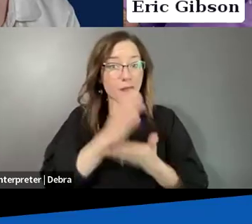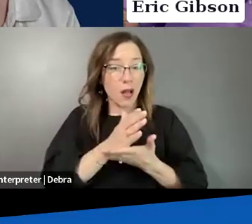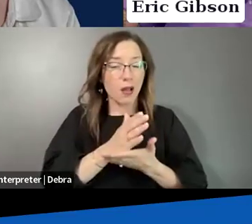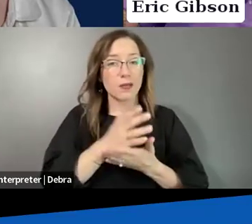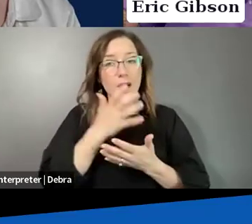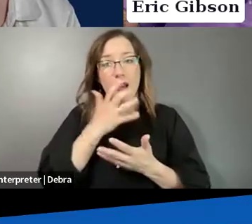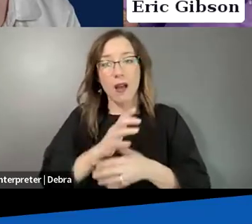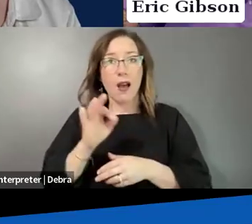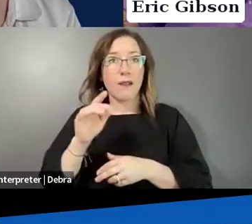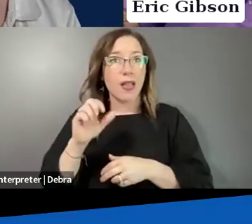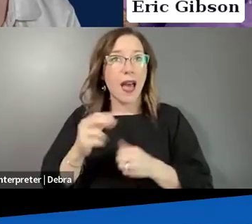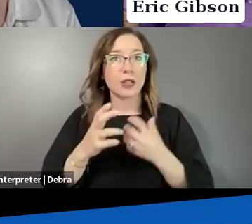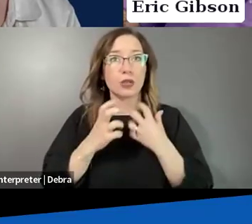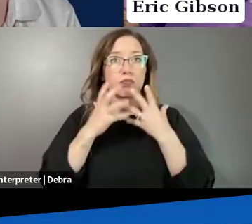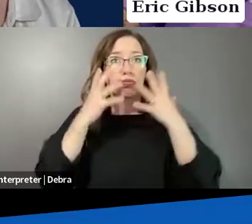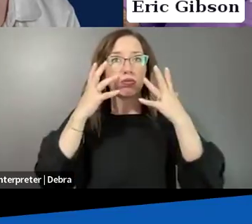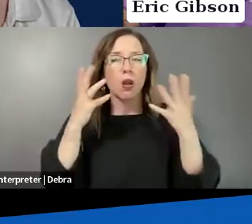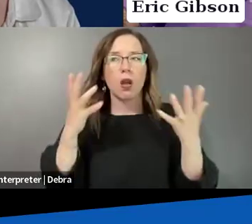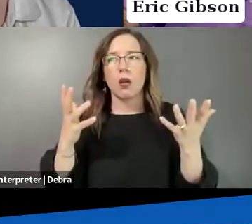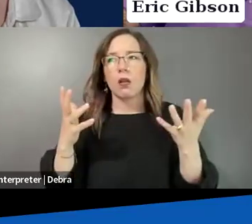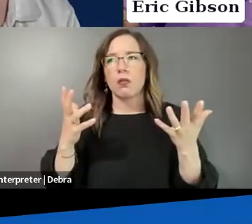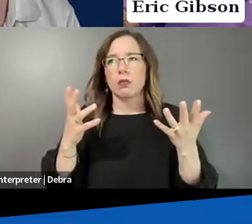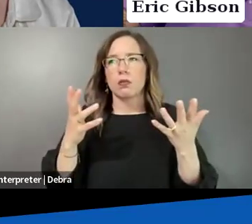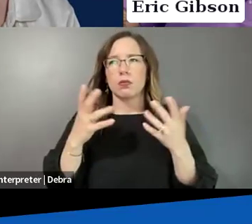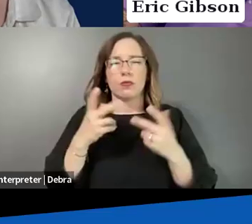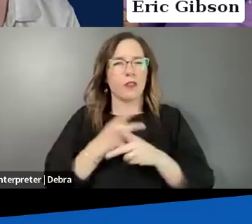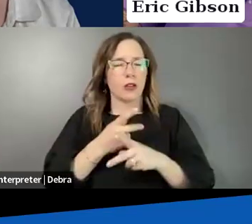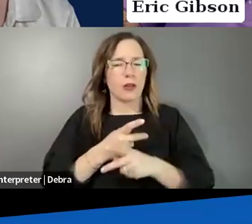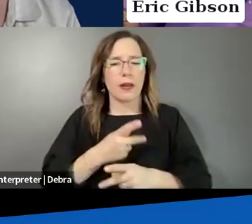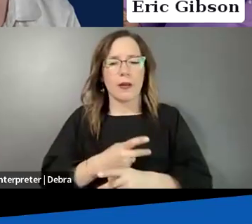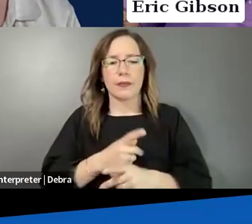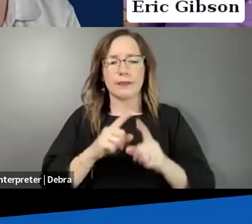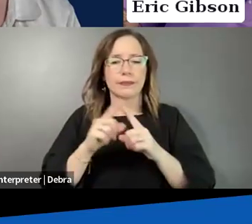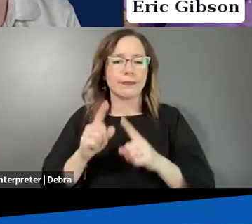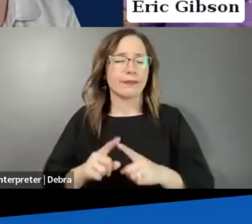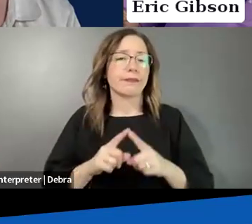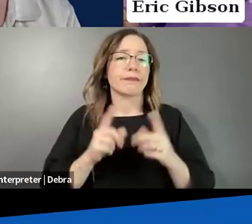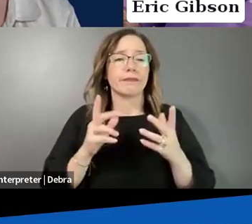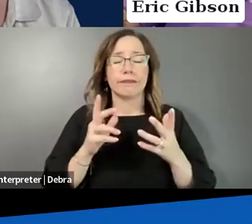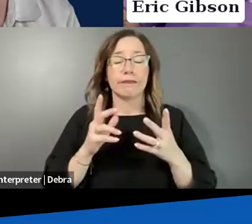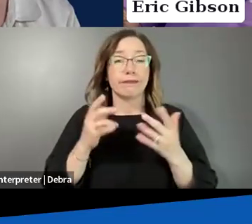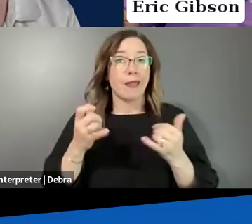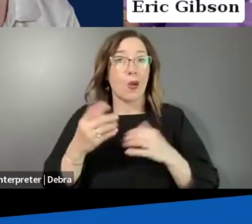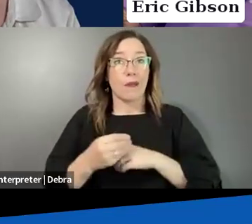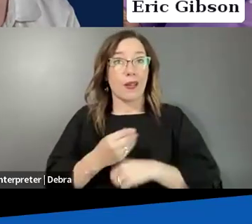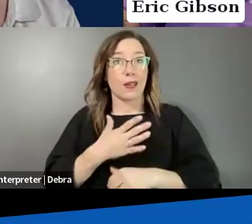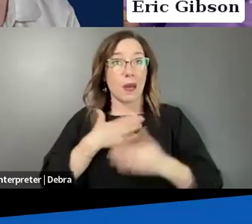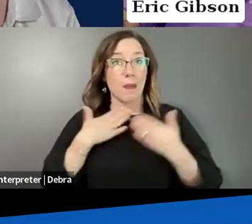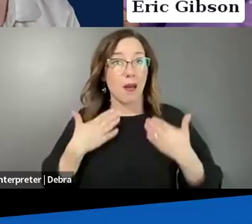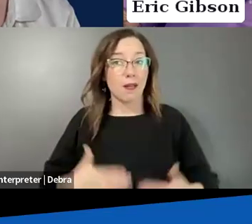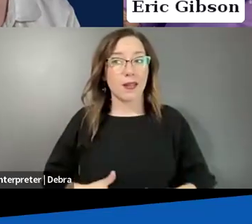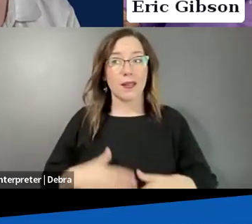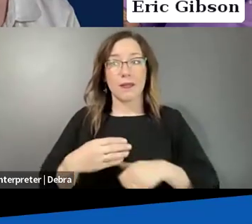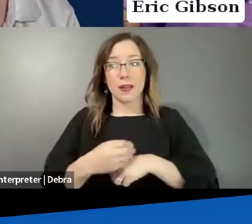on top of everything else, and figuring out, you know, all of these different pieces that are now affecting my body and my